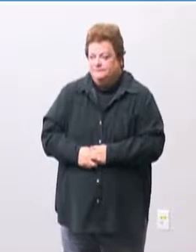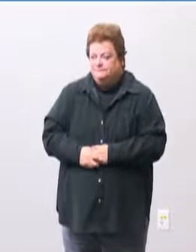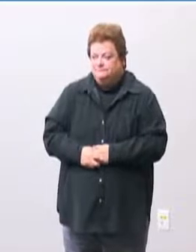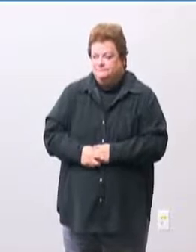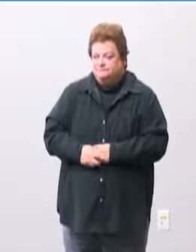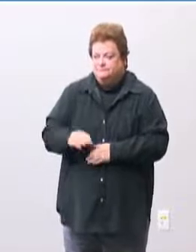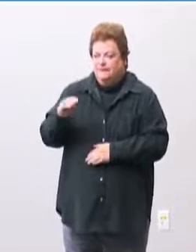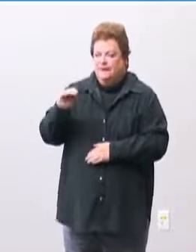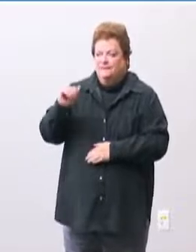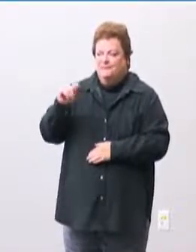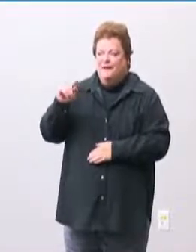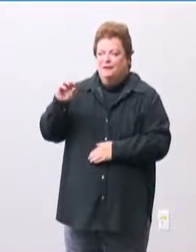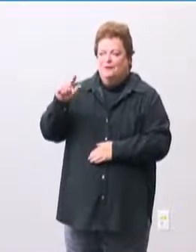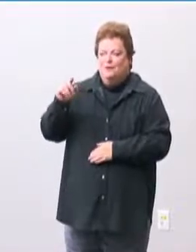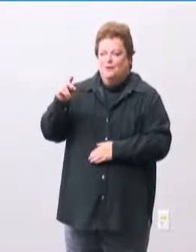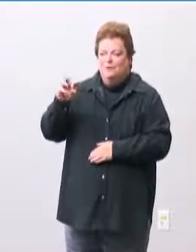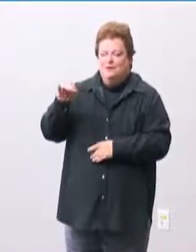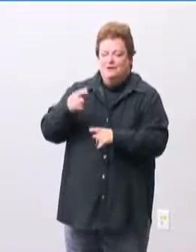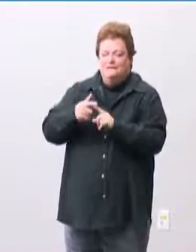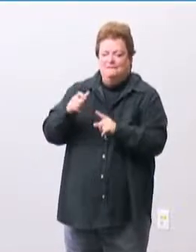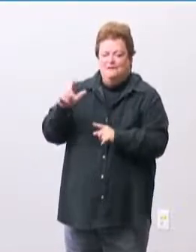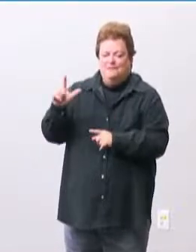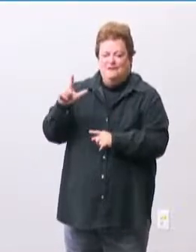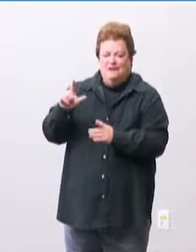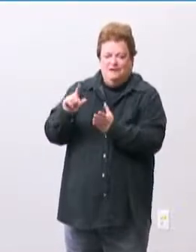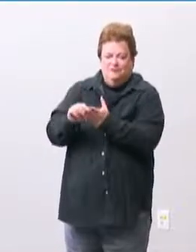Hi, Pat. It's Matt Olberding from the Journal-Star.